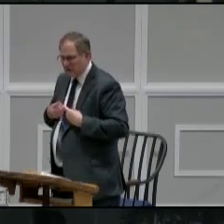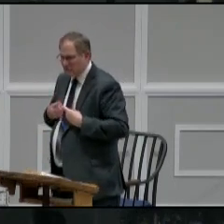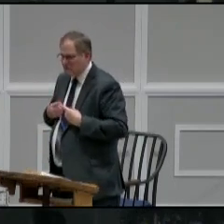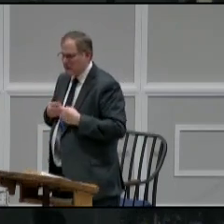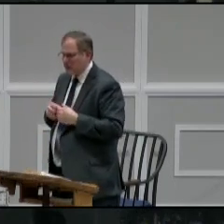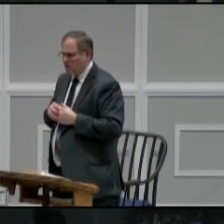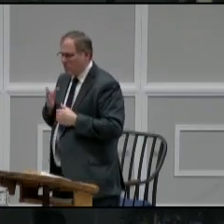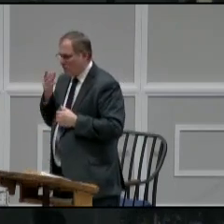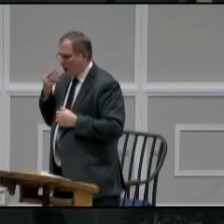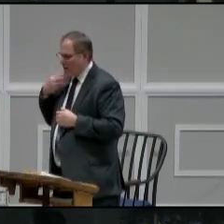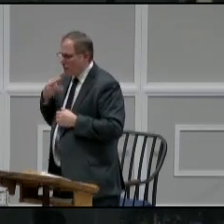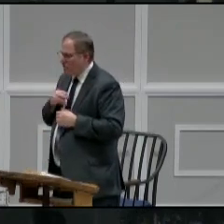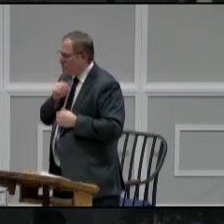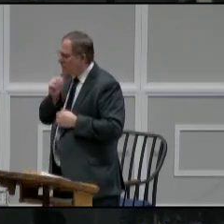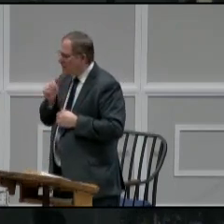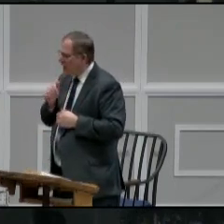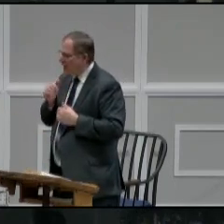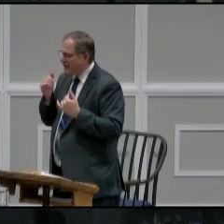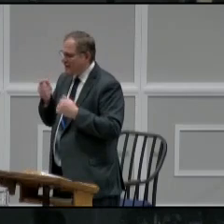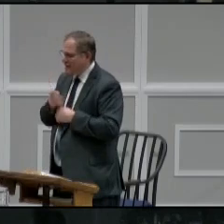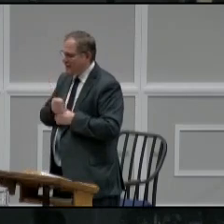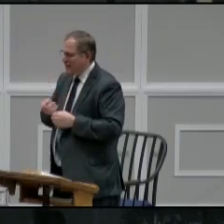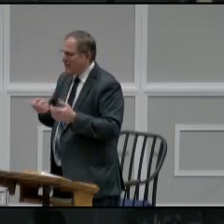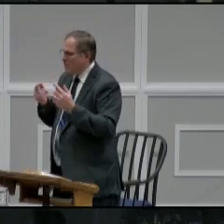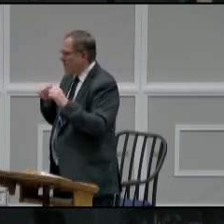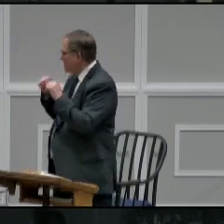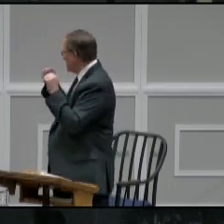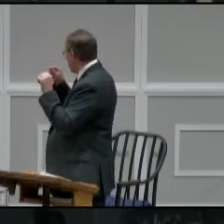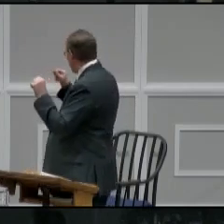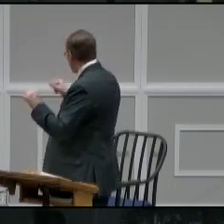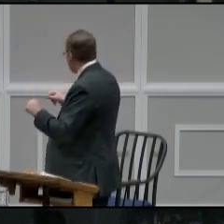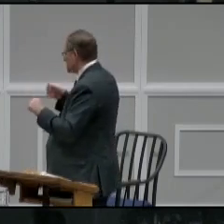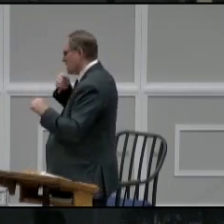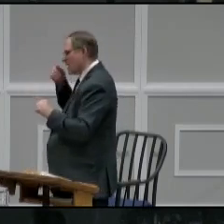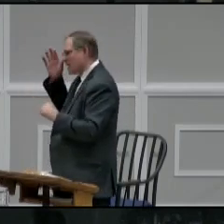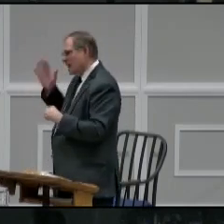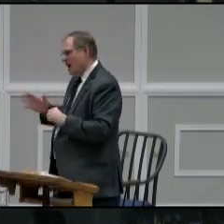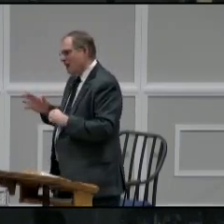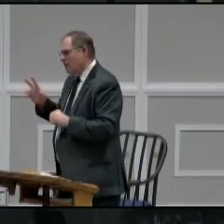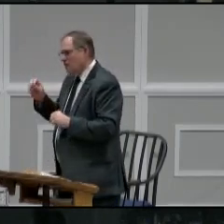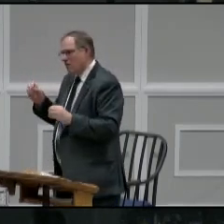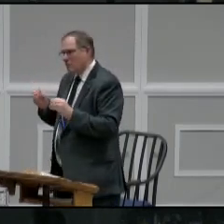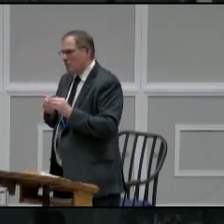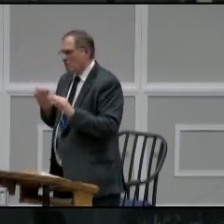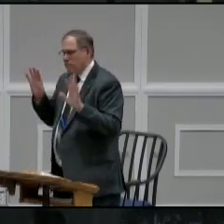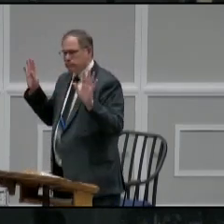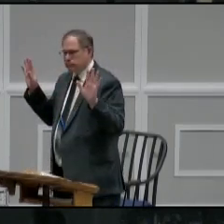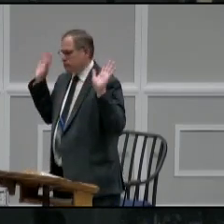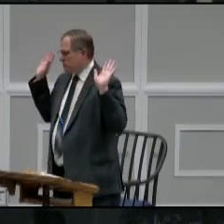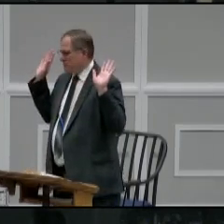And why wouldn't we today come to this altar and say, God, no longer, no more.